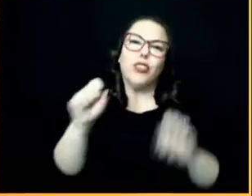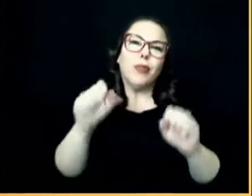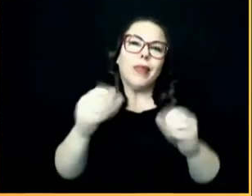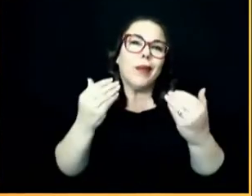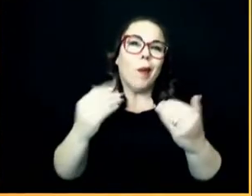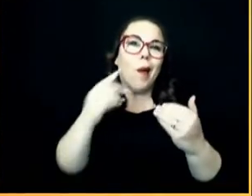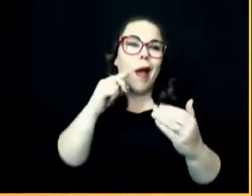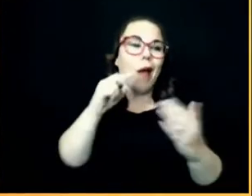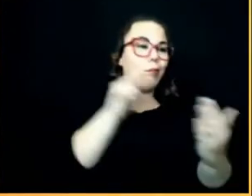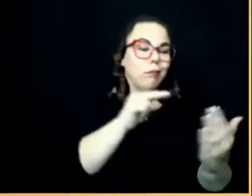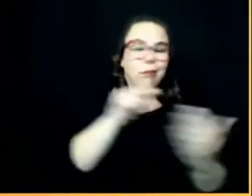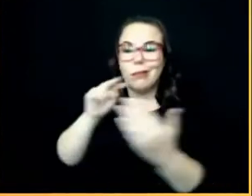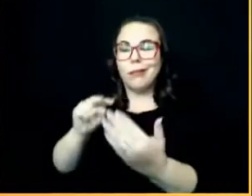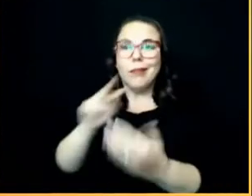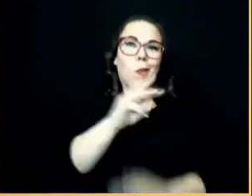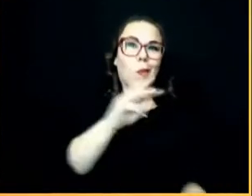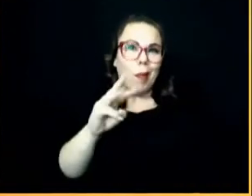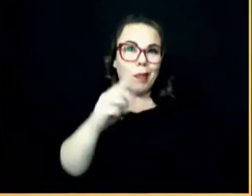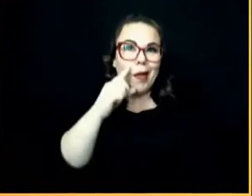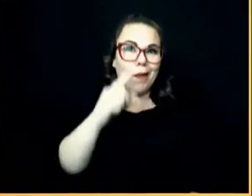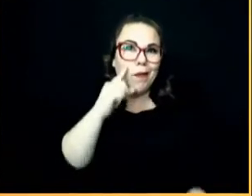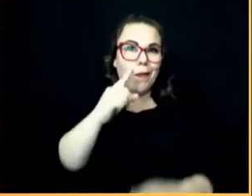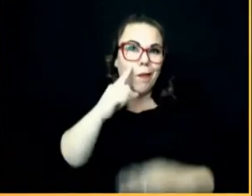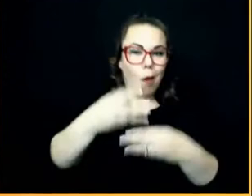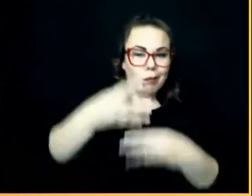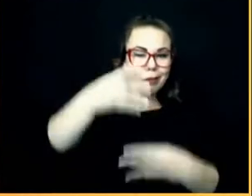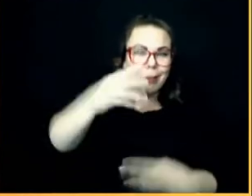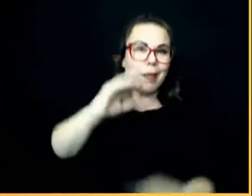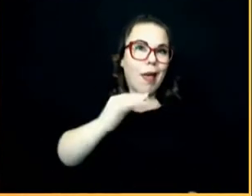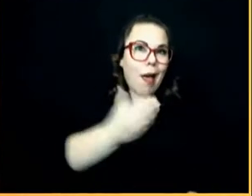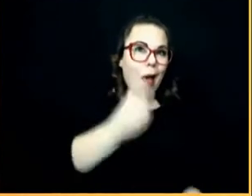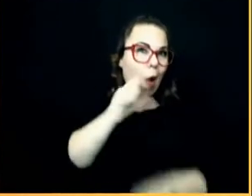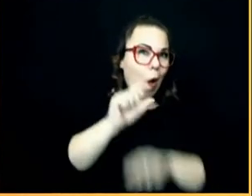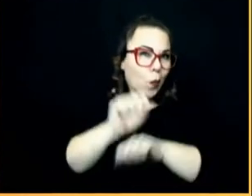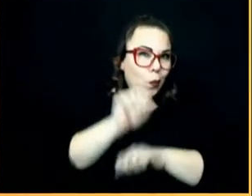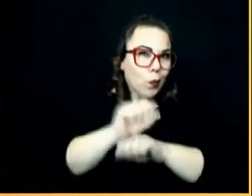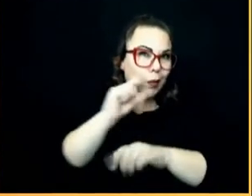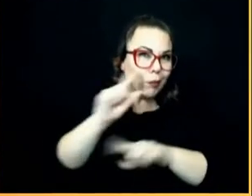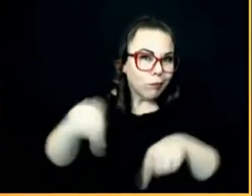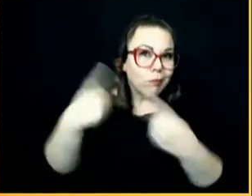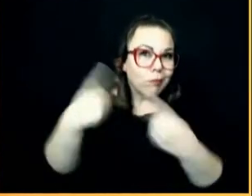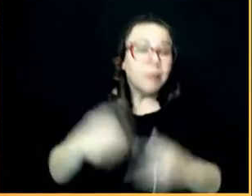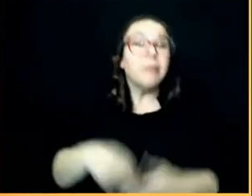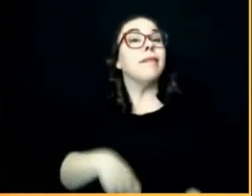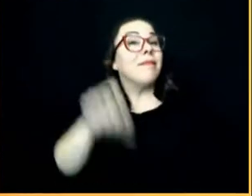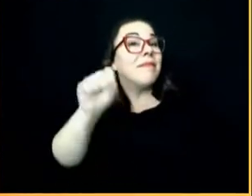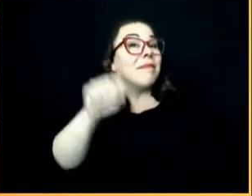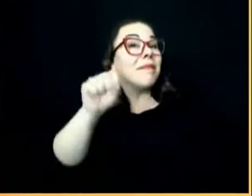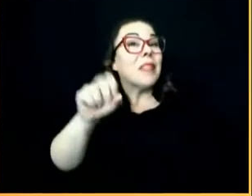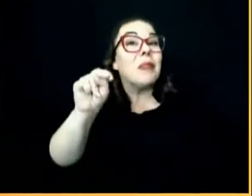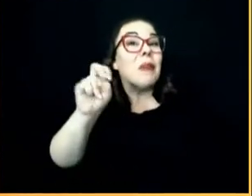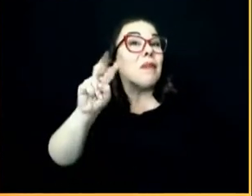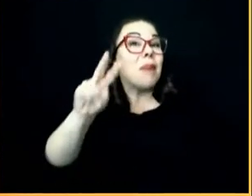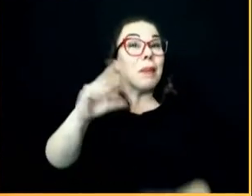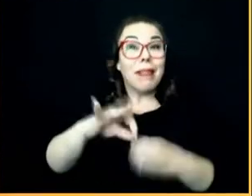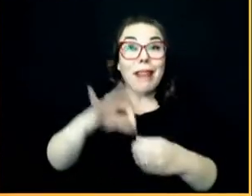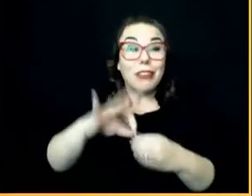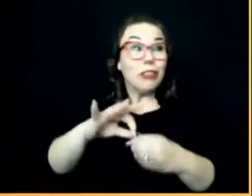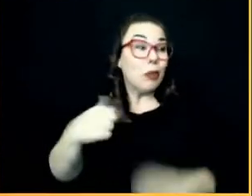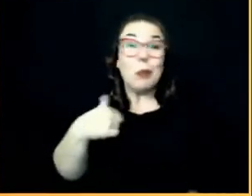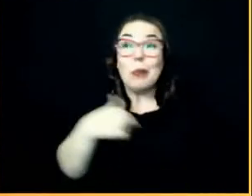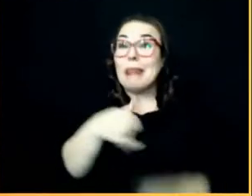our work. Well, November is the month in which we hold elections, and yes, we made it. We're still here. We're